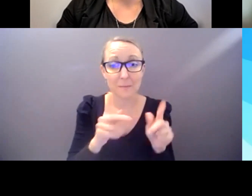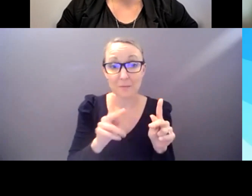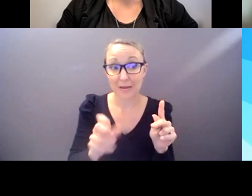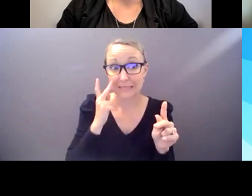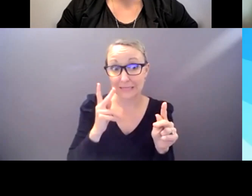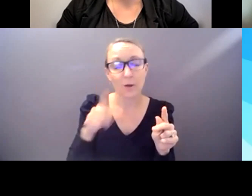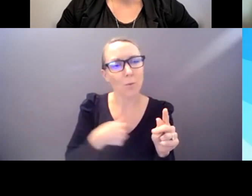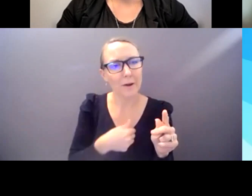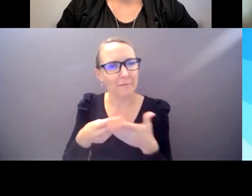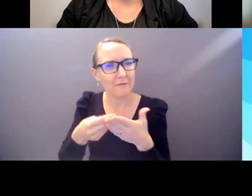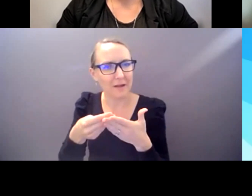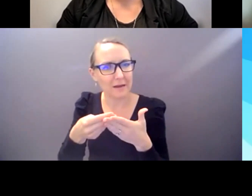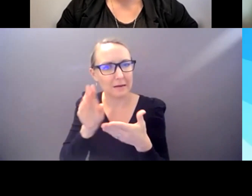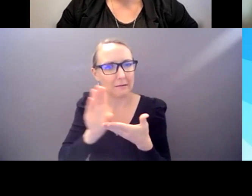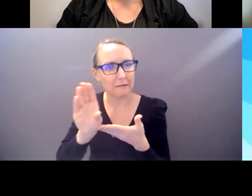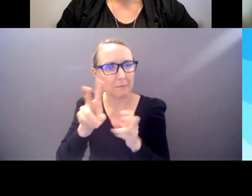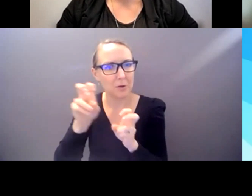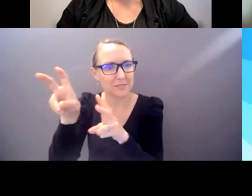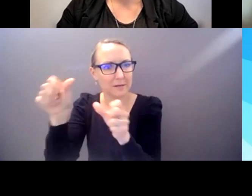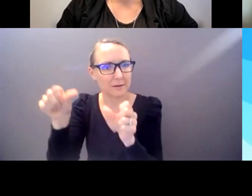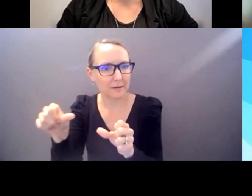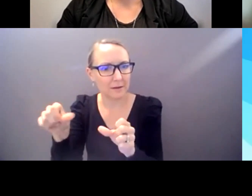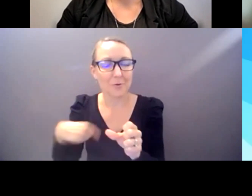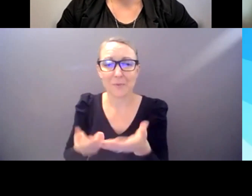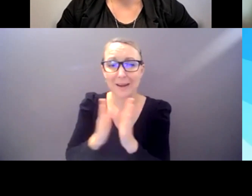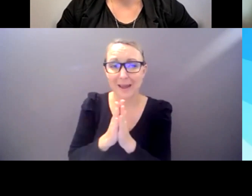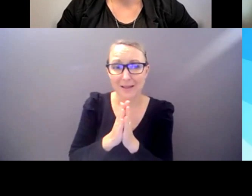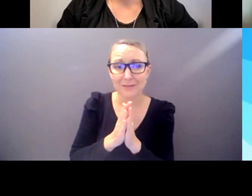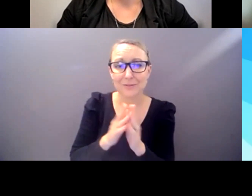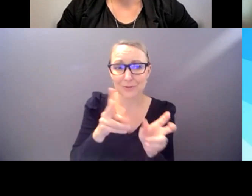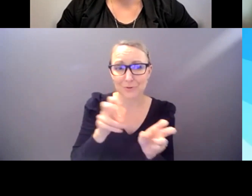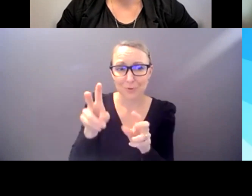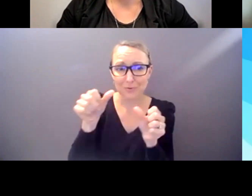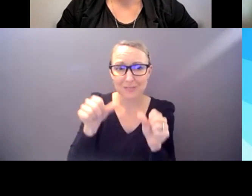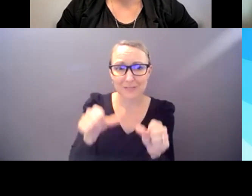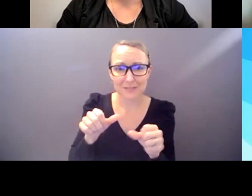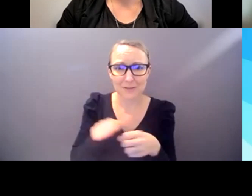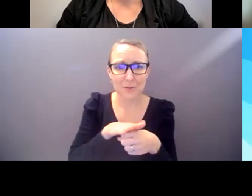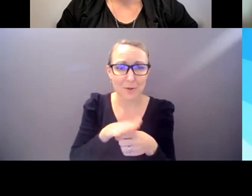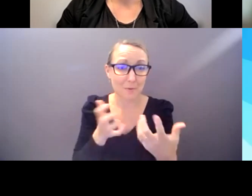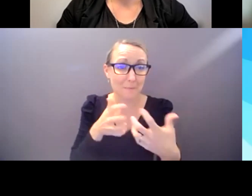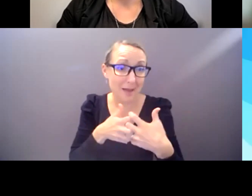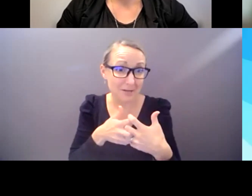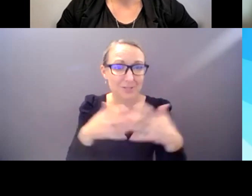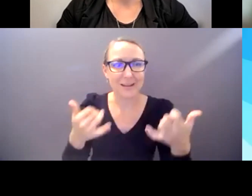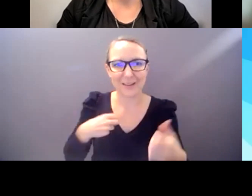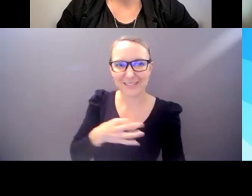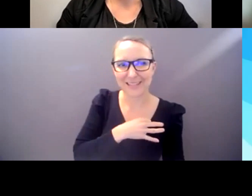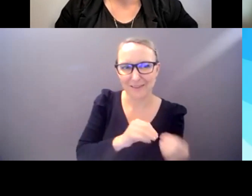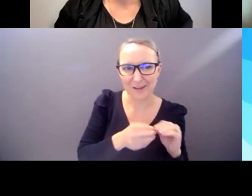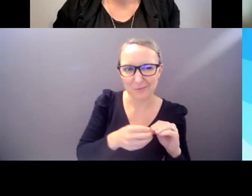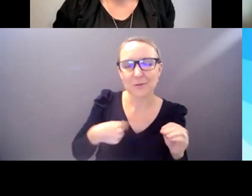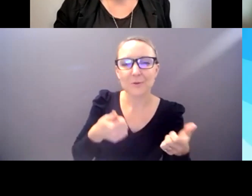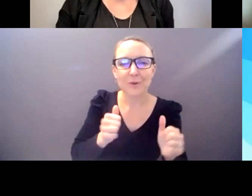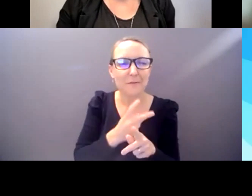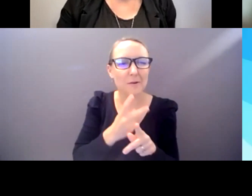funding posted. We just got a request to post the local match. Now this request for staffing, so we can work with you on what the most useful and transparent